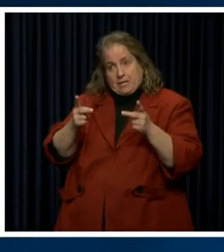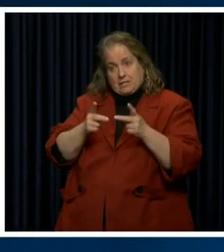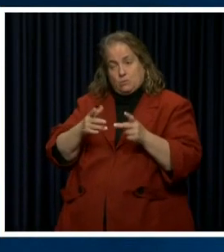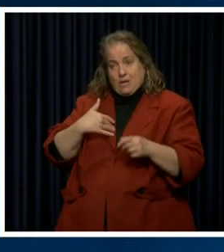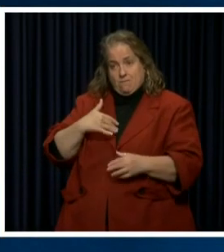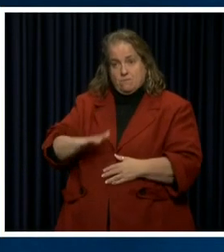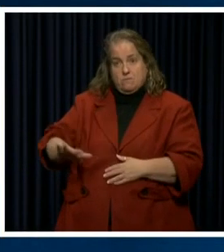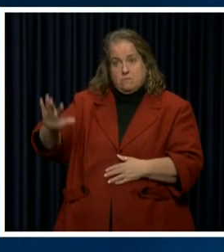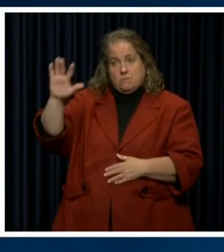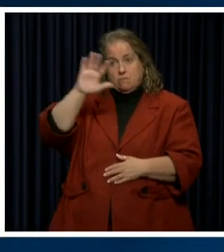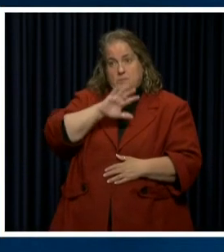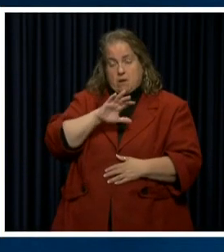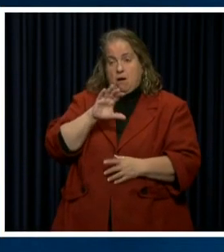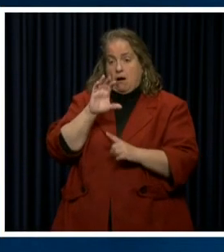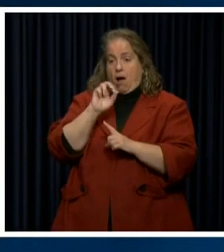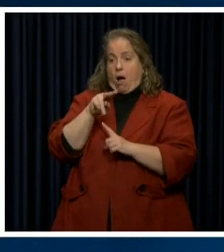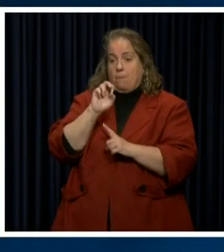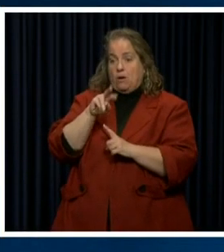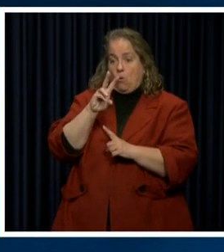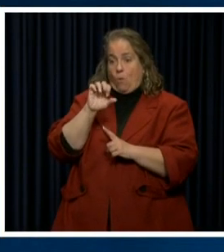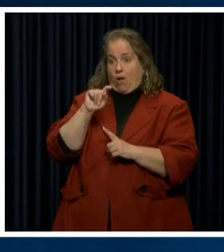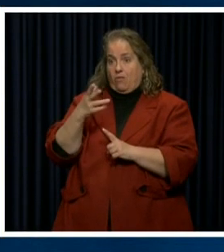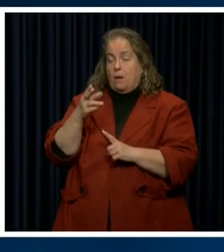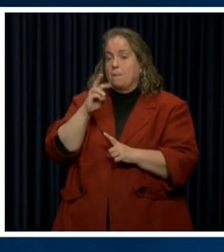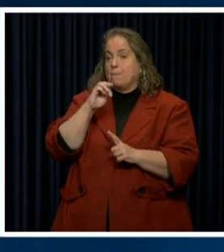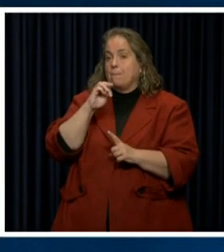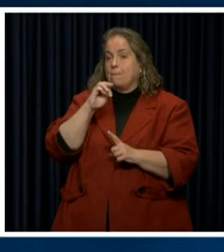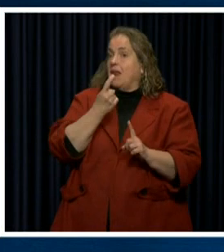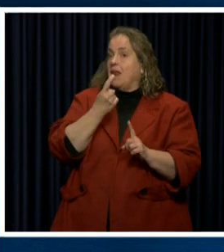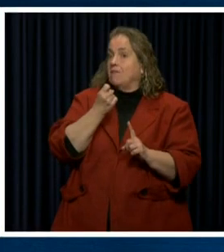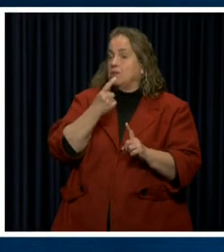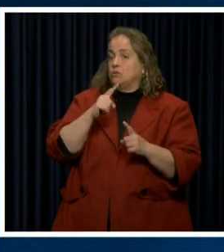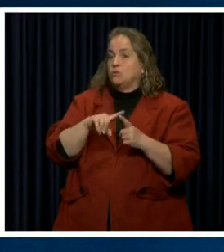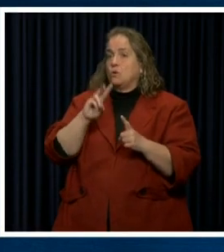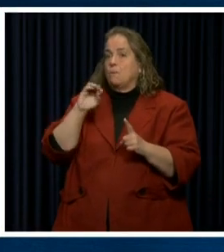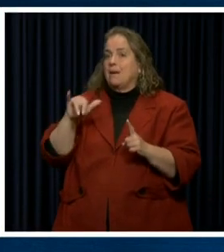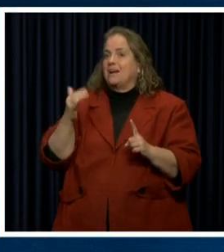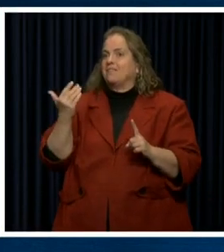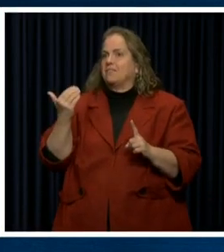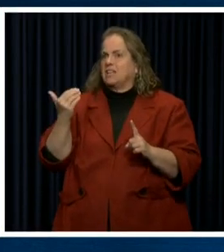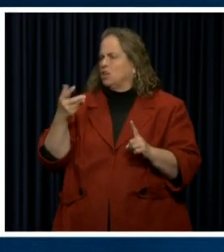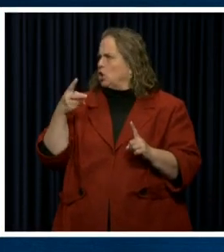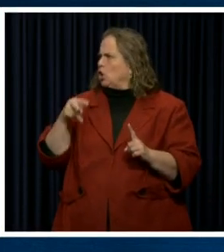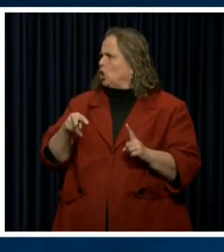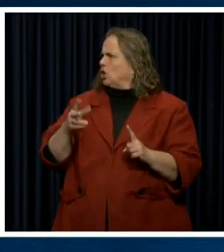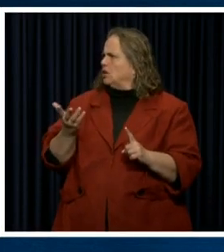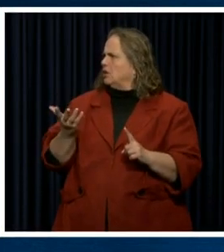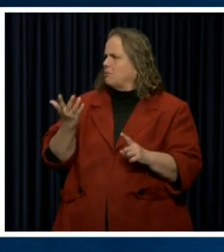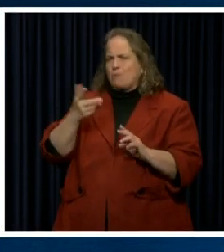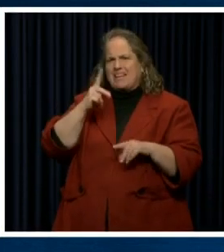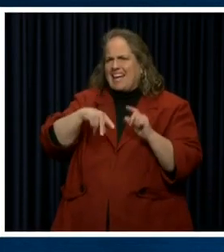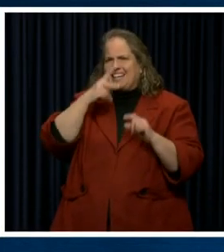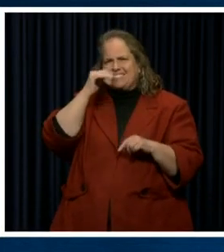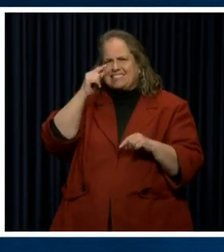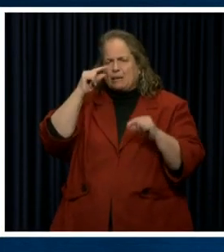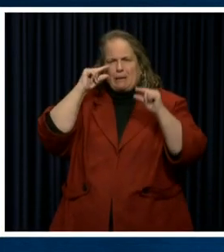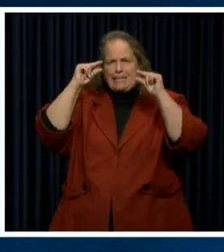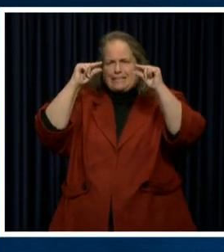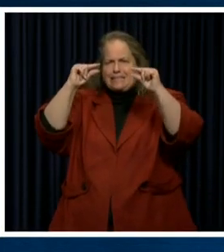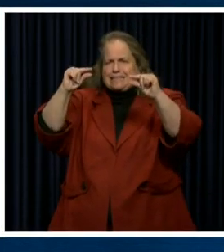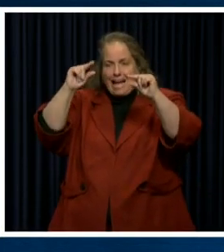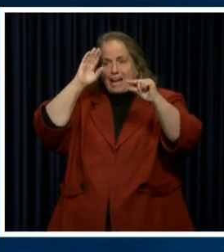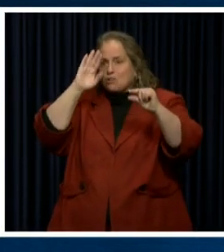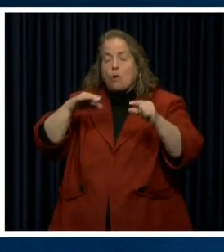across the Commonwealth from May 11th to May 15th, look at this. You probably can't see it because there are too